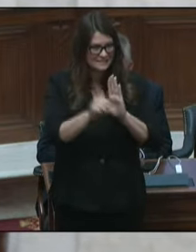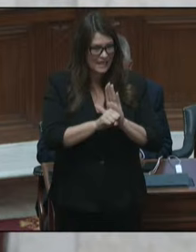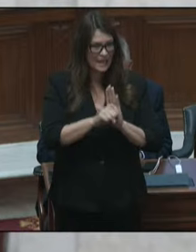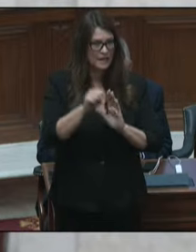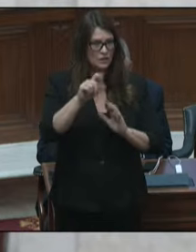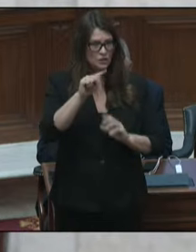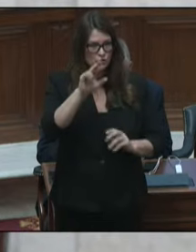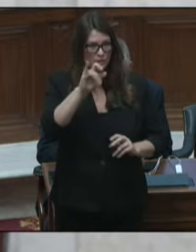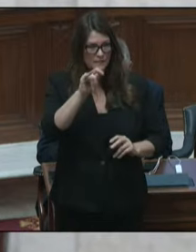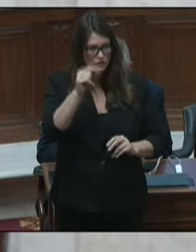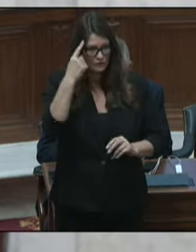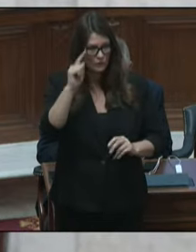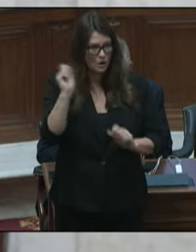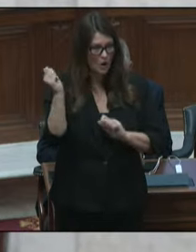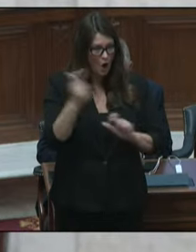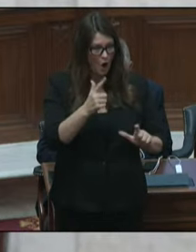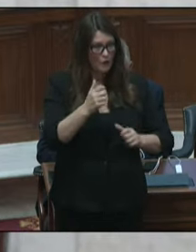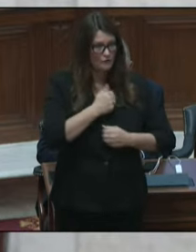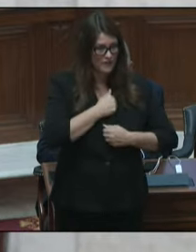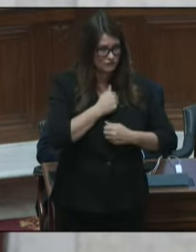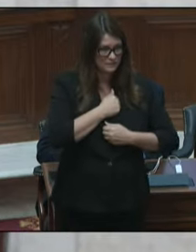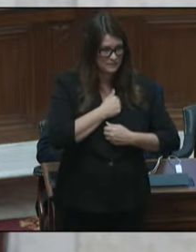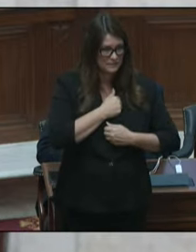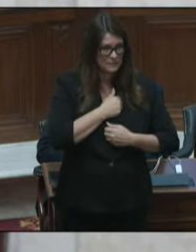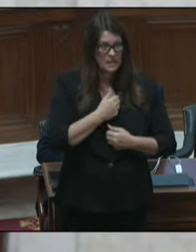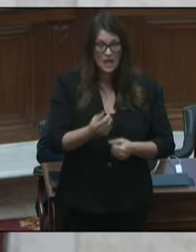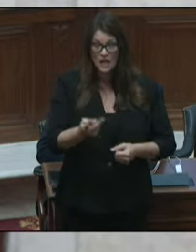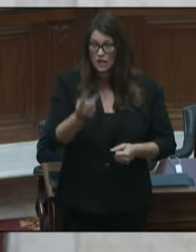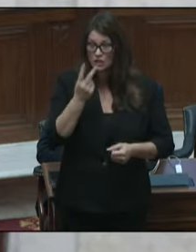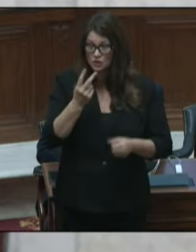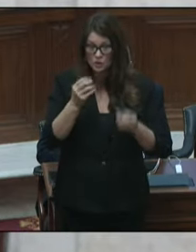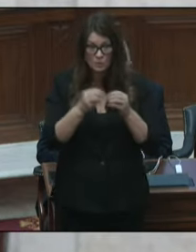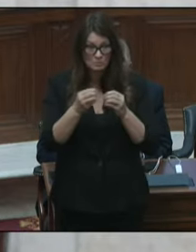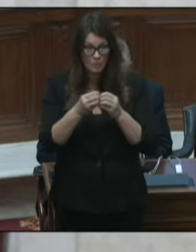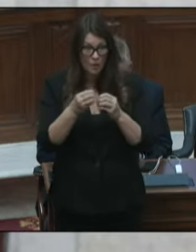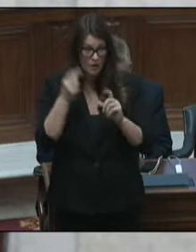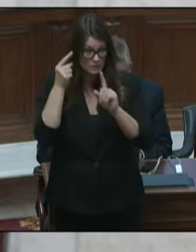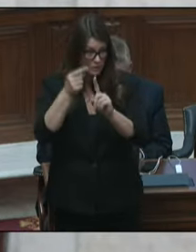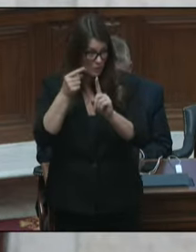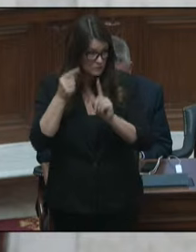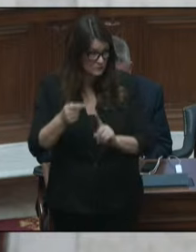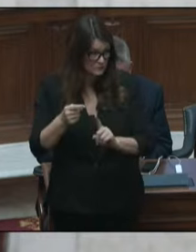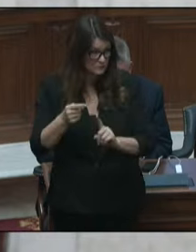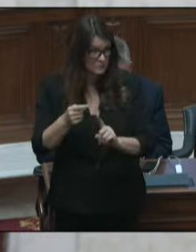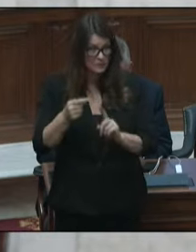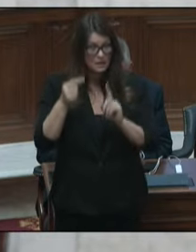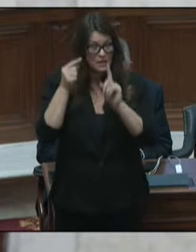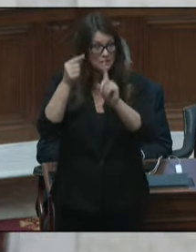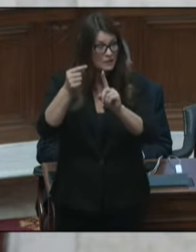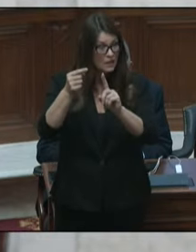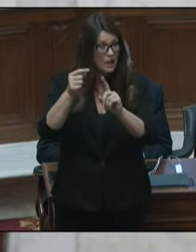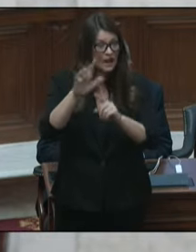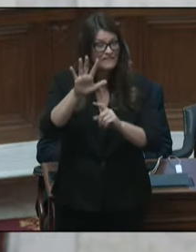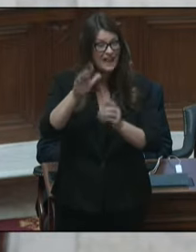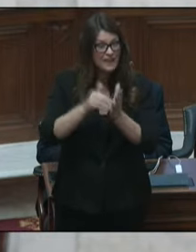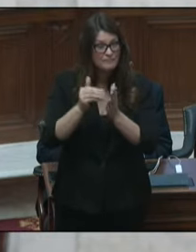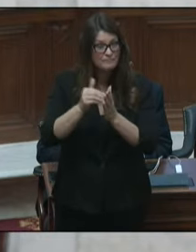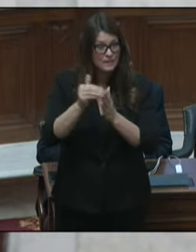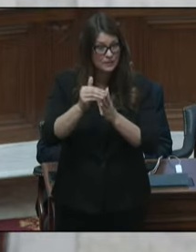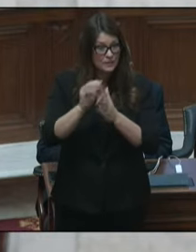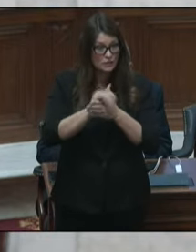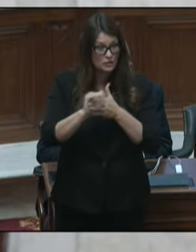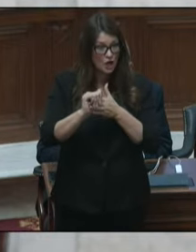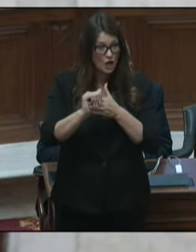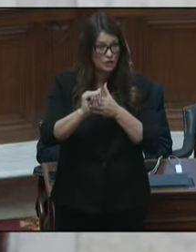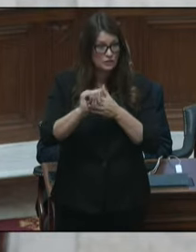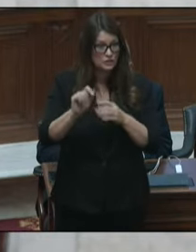West Virginia. In addition to that, two more initiatives. I want to spend $5 million to supercharge